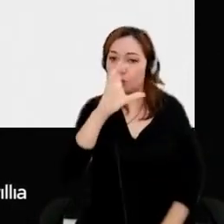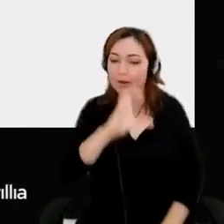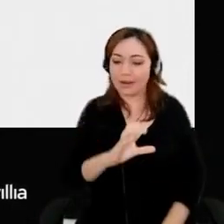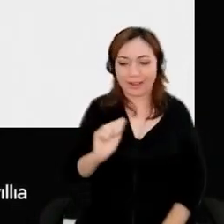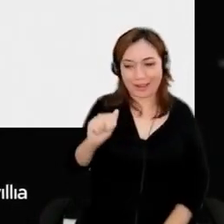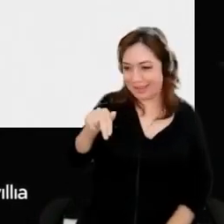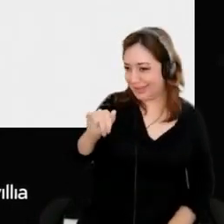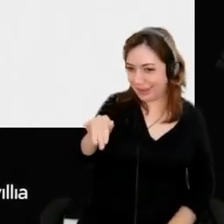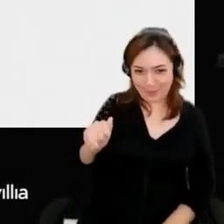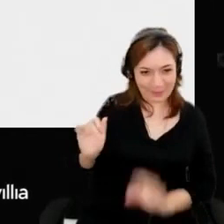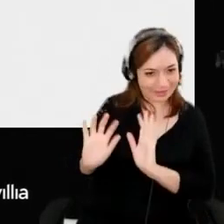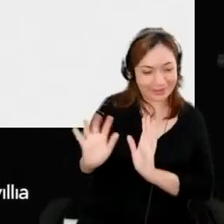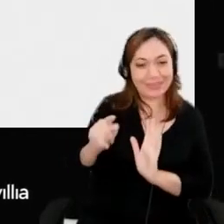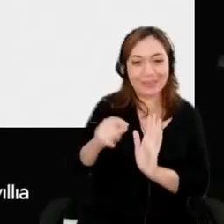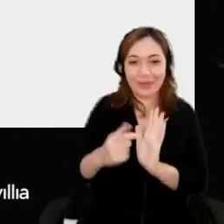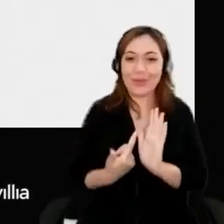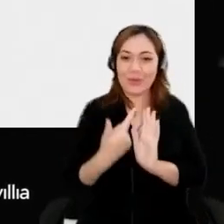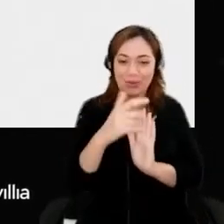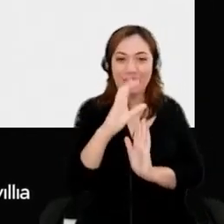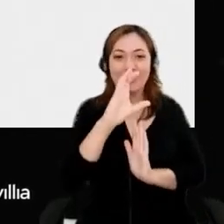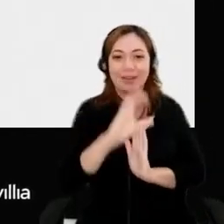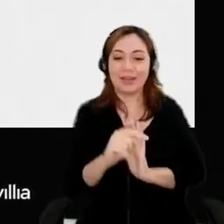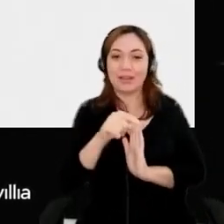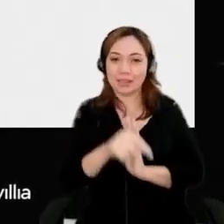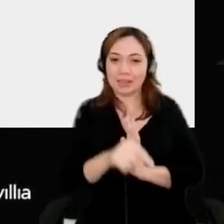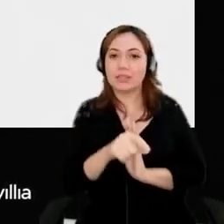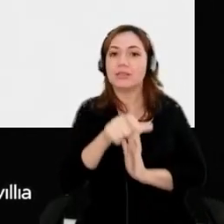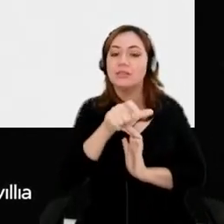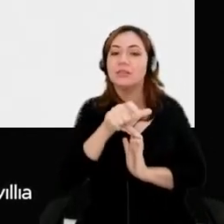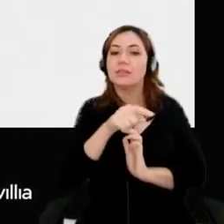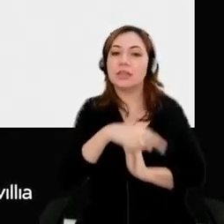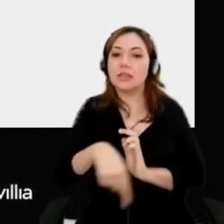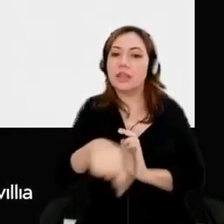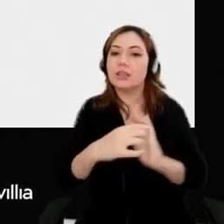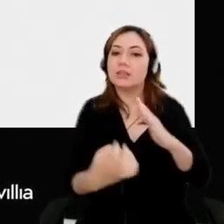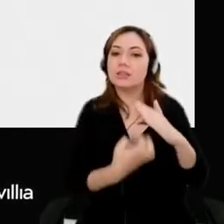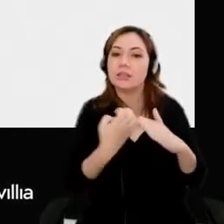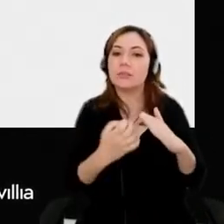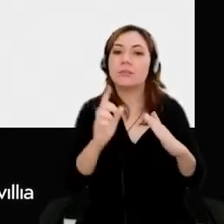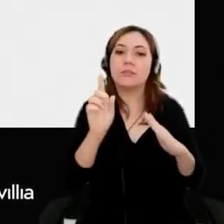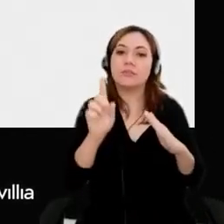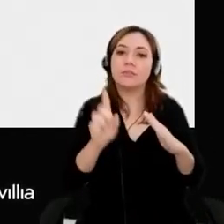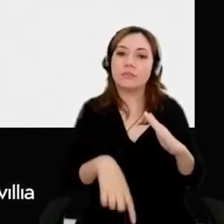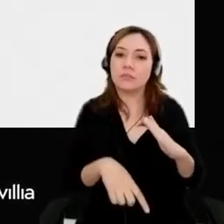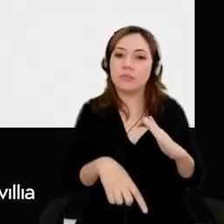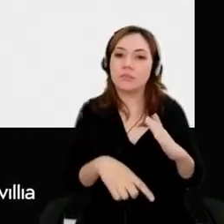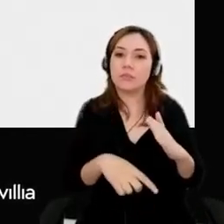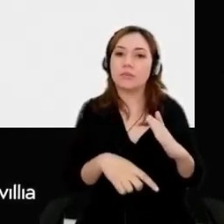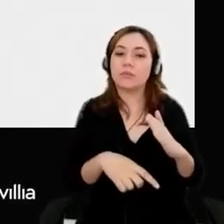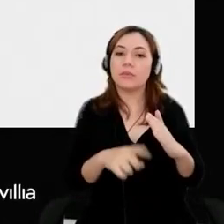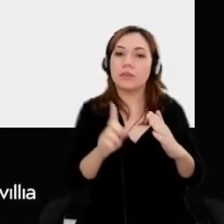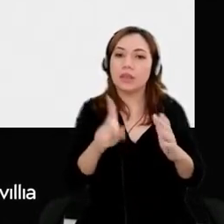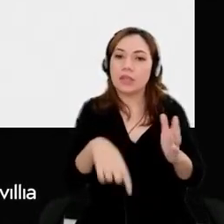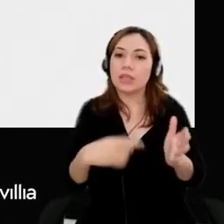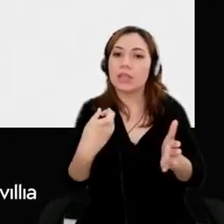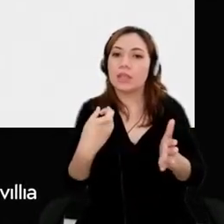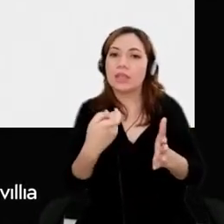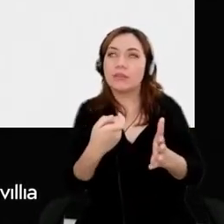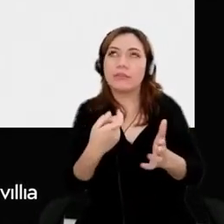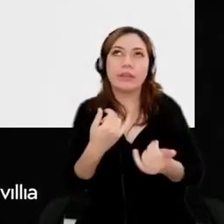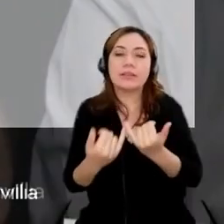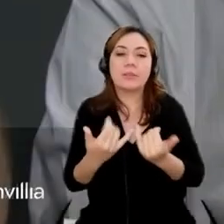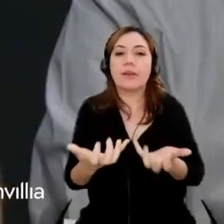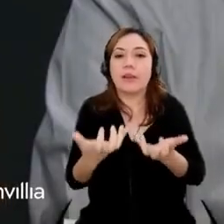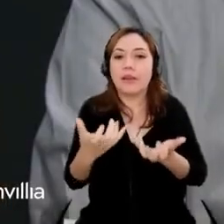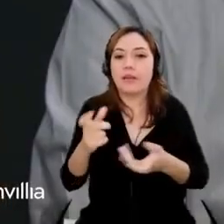ours, these guys are going from the day I think of making a course till the investment in